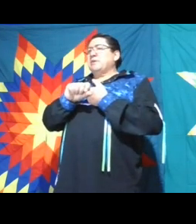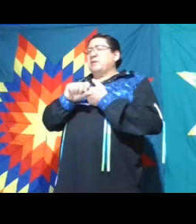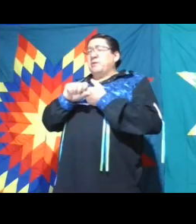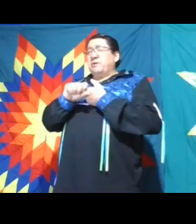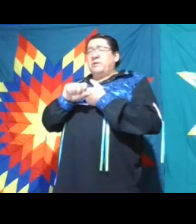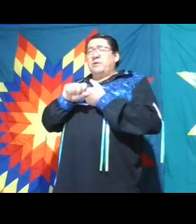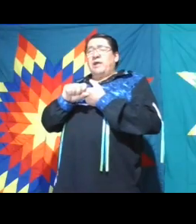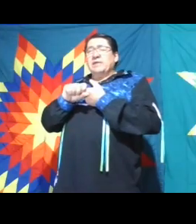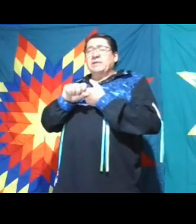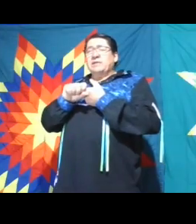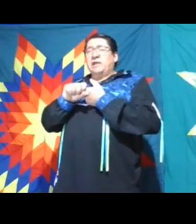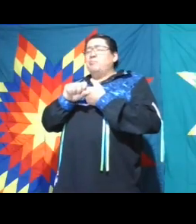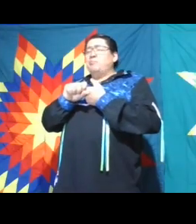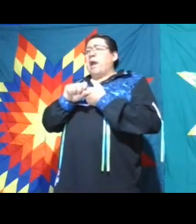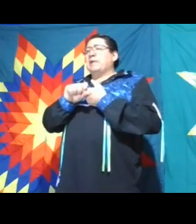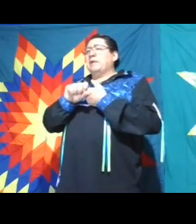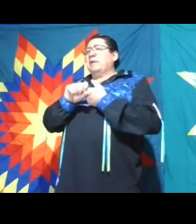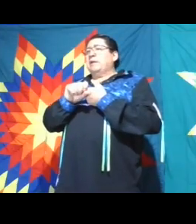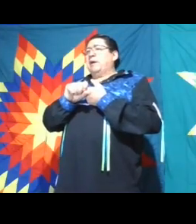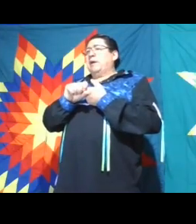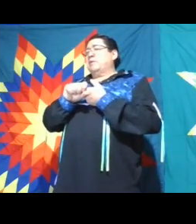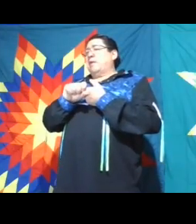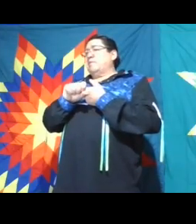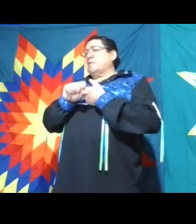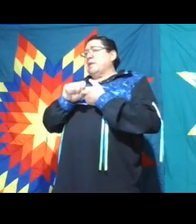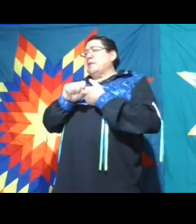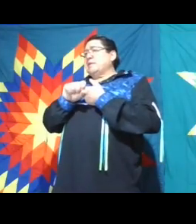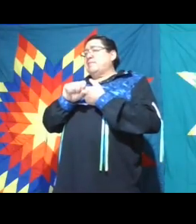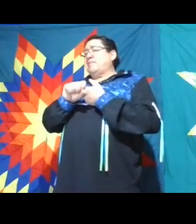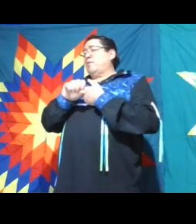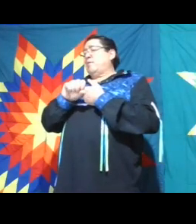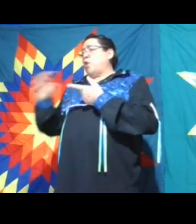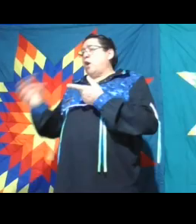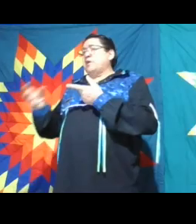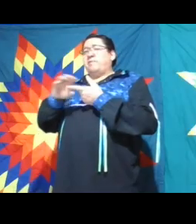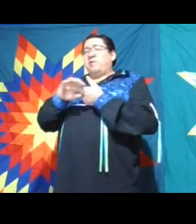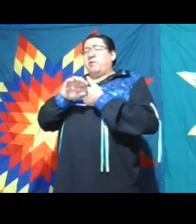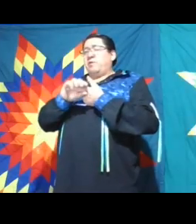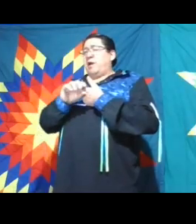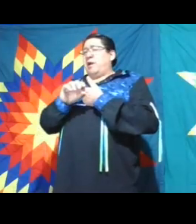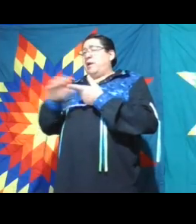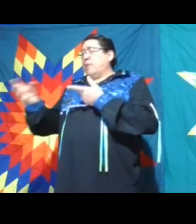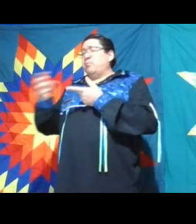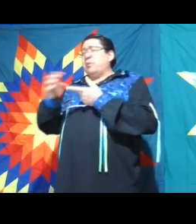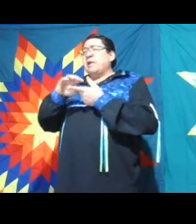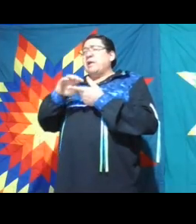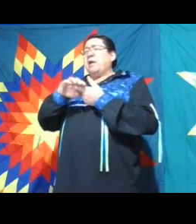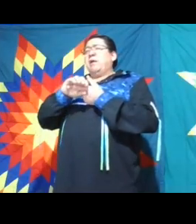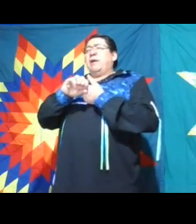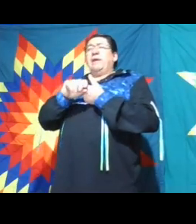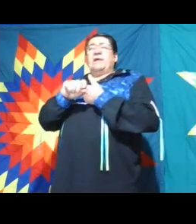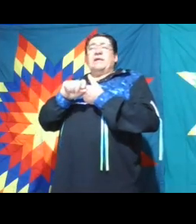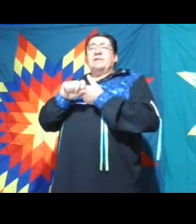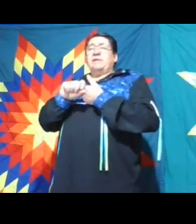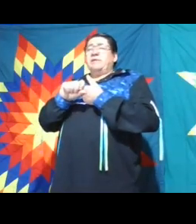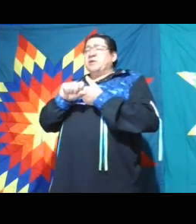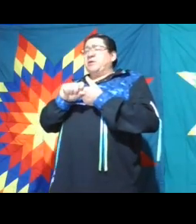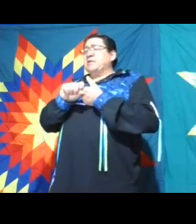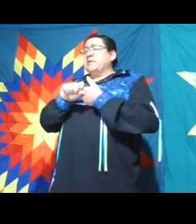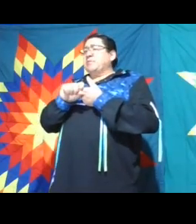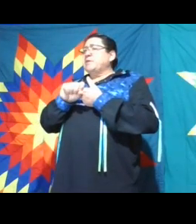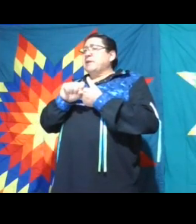learner license impact a driver's license for a project, for a company? Is